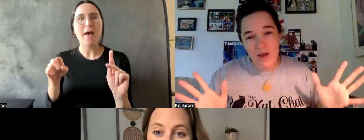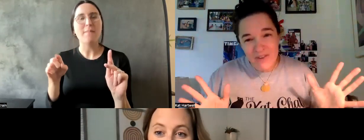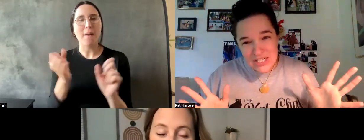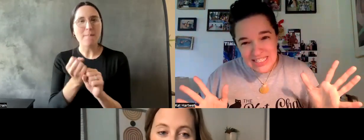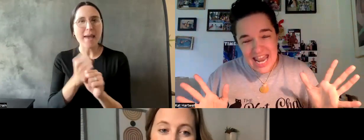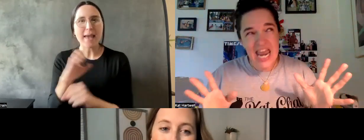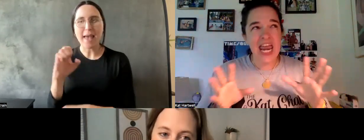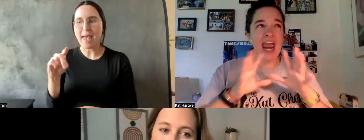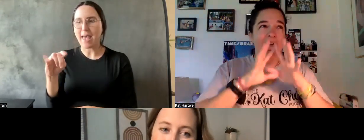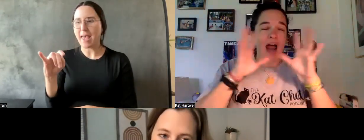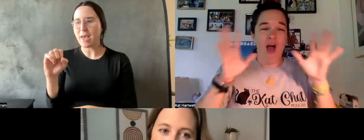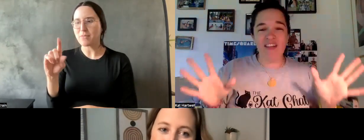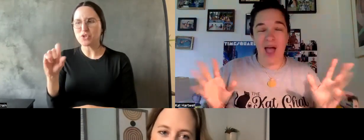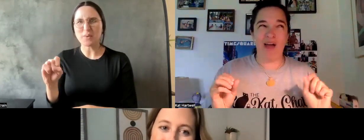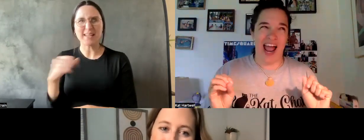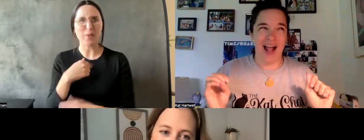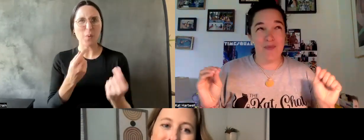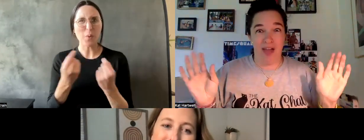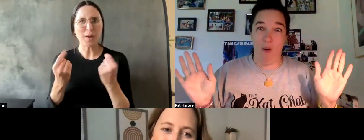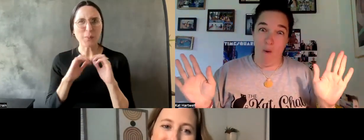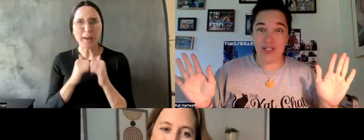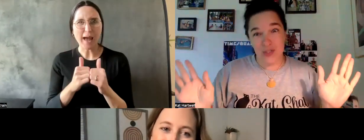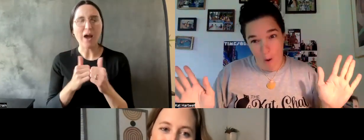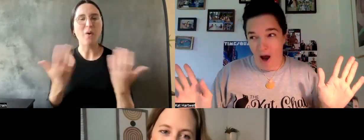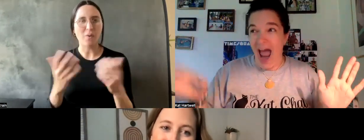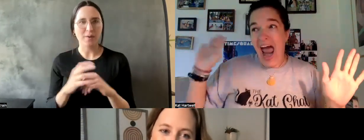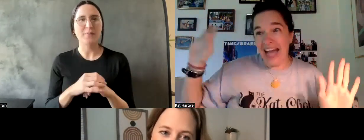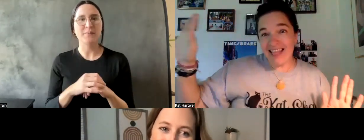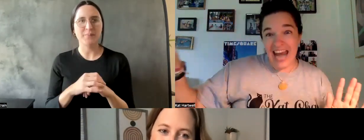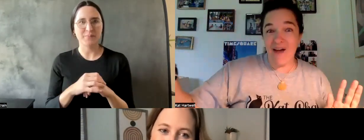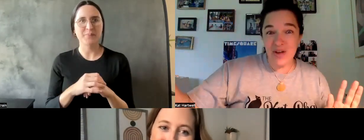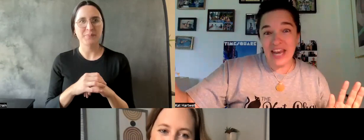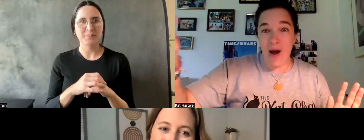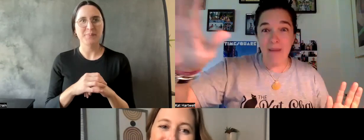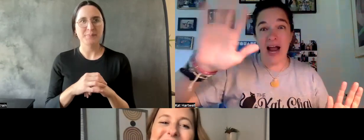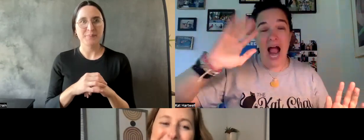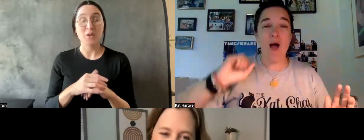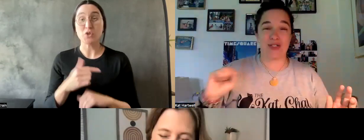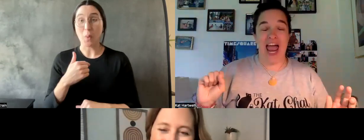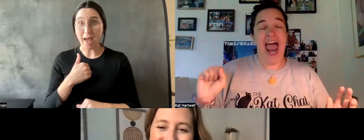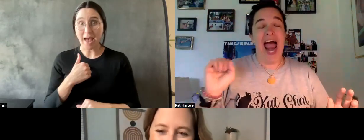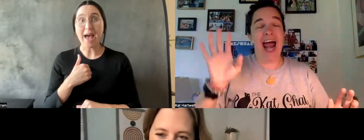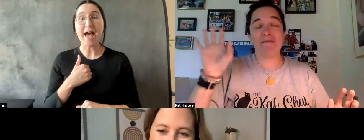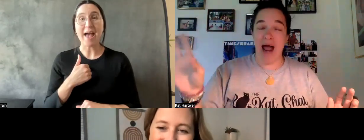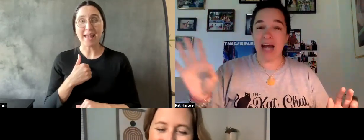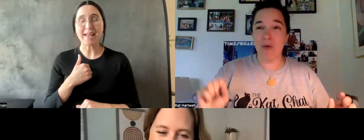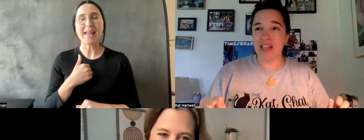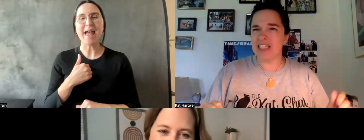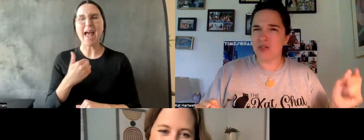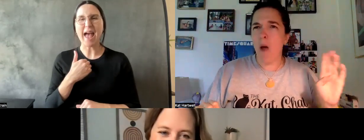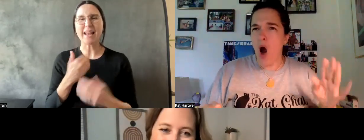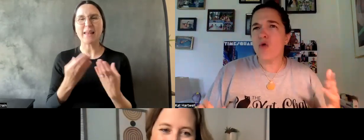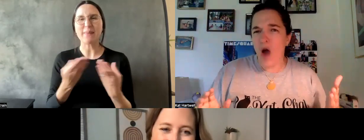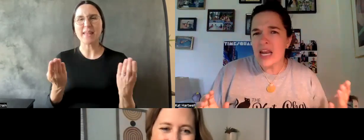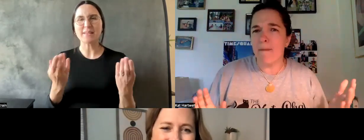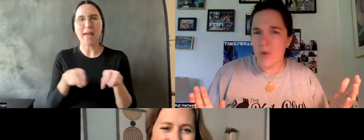Math University and all that, I brought the whole store and I laid everything out on my couch. And Ban would like